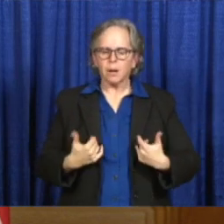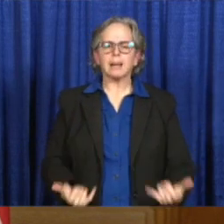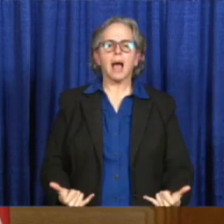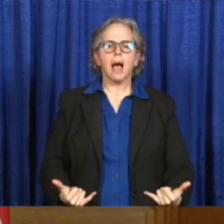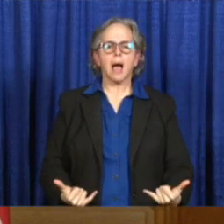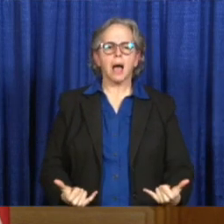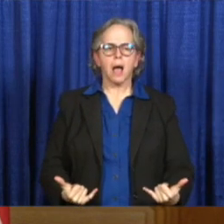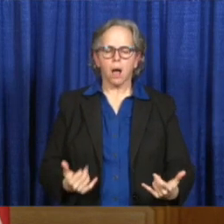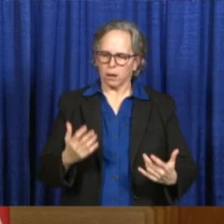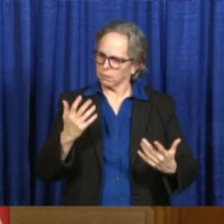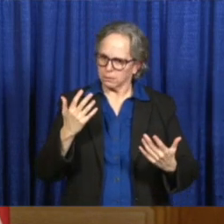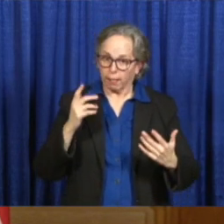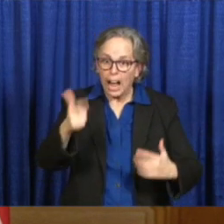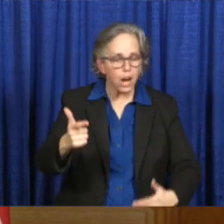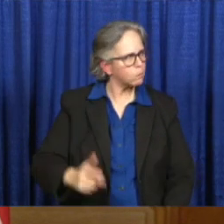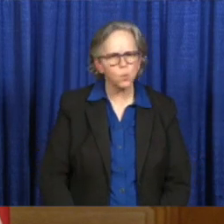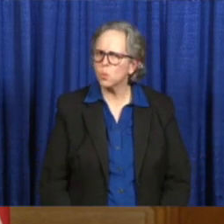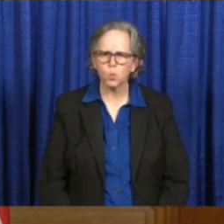need.